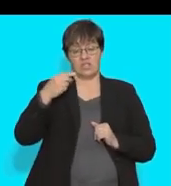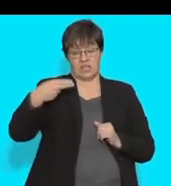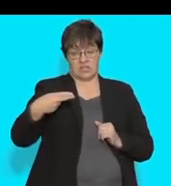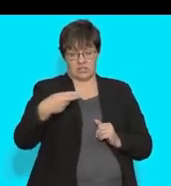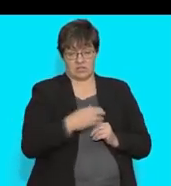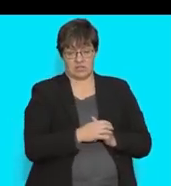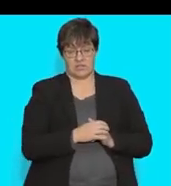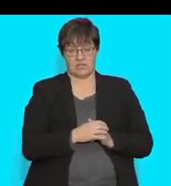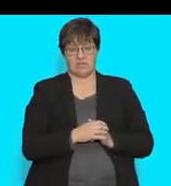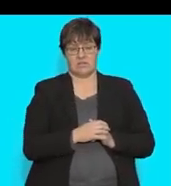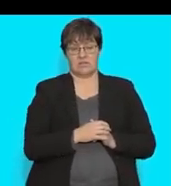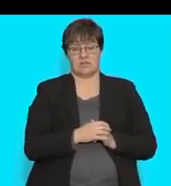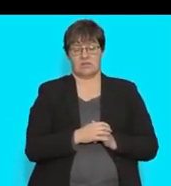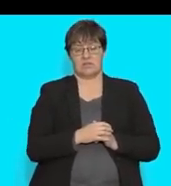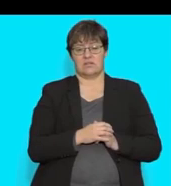GH.